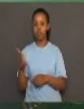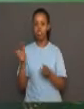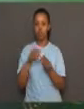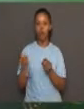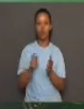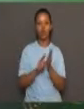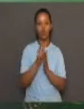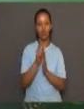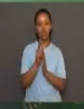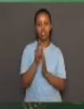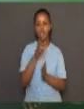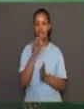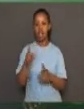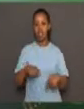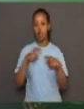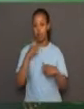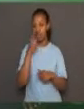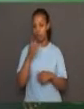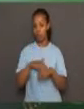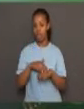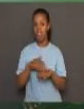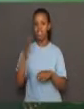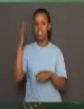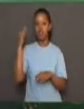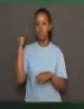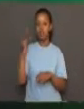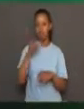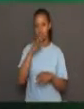advances in the habits of the prehistoric man.